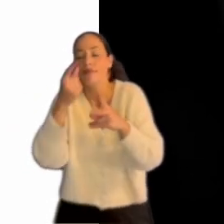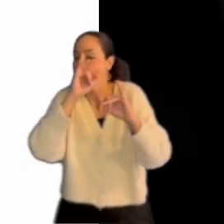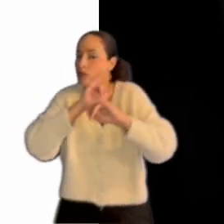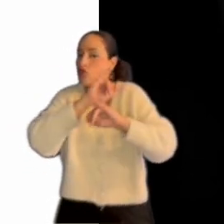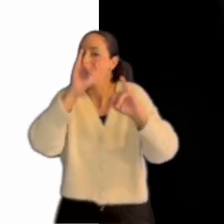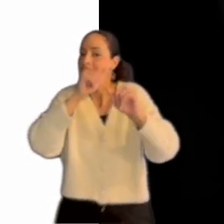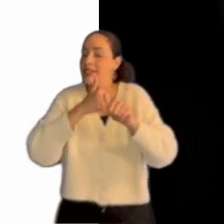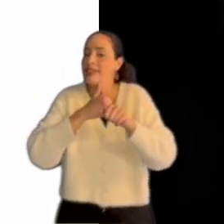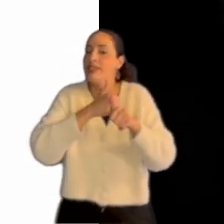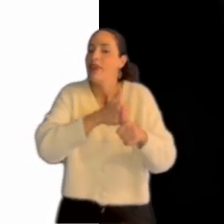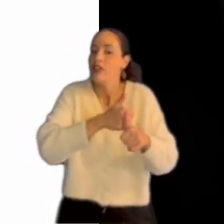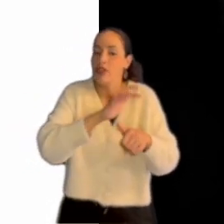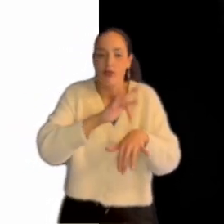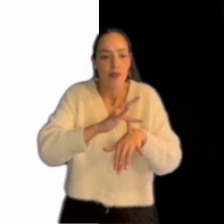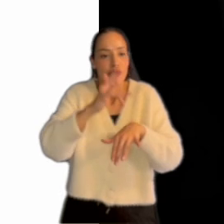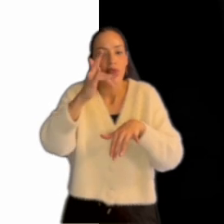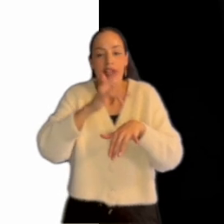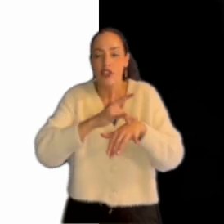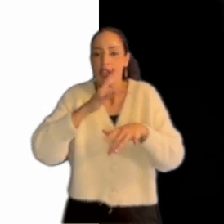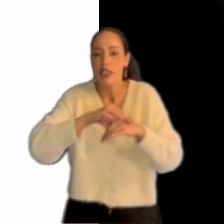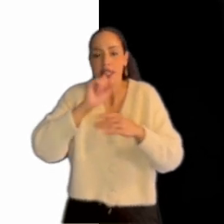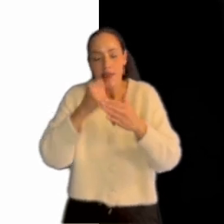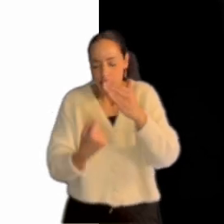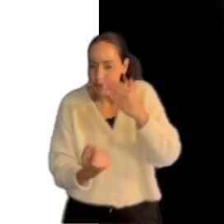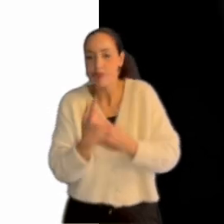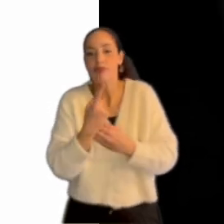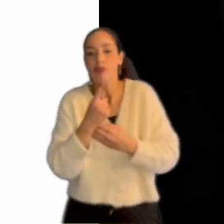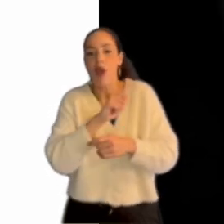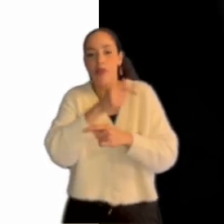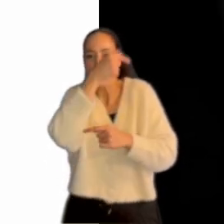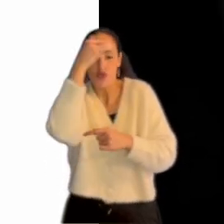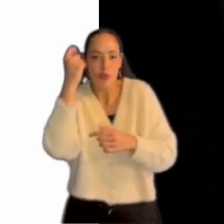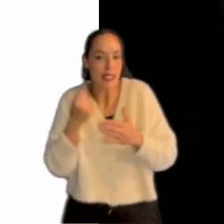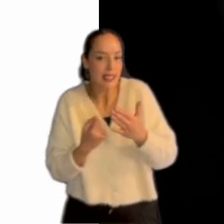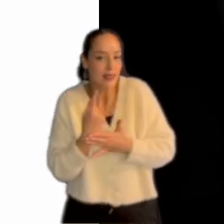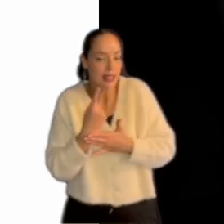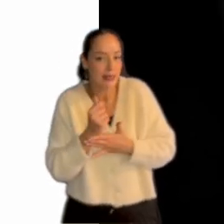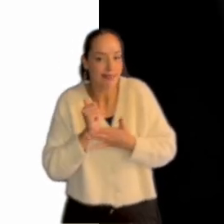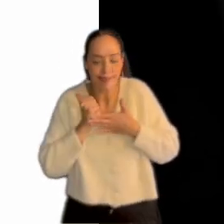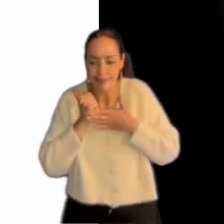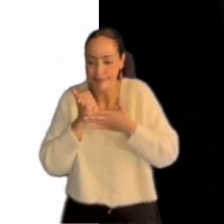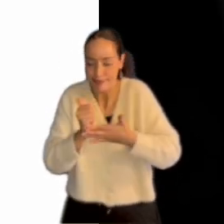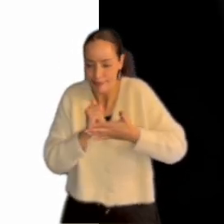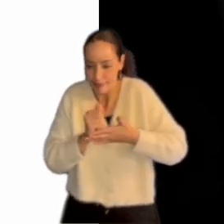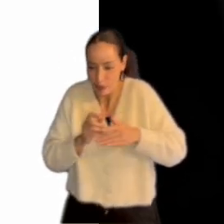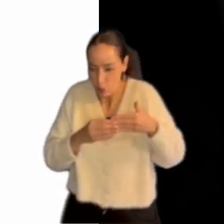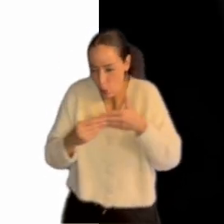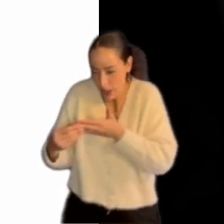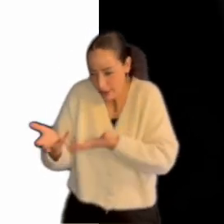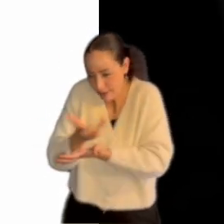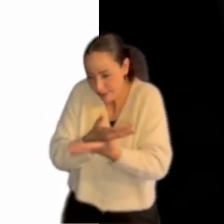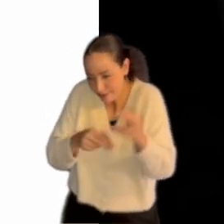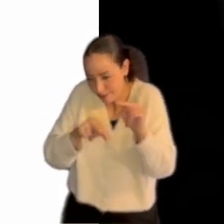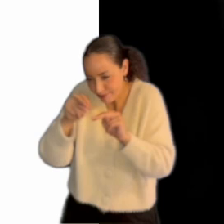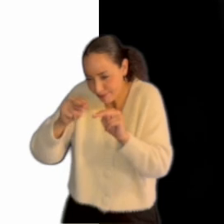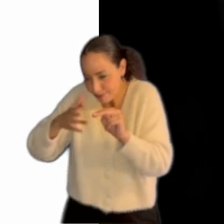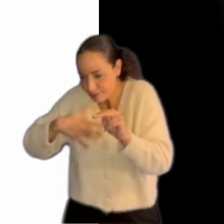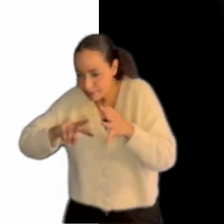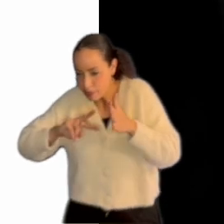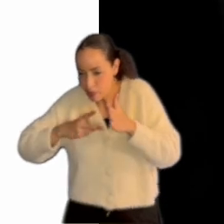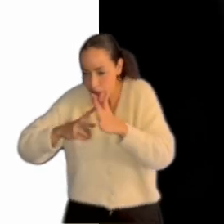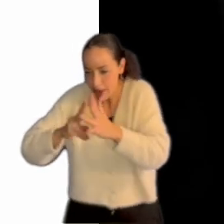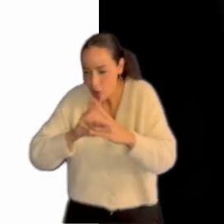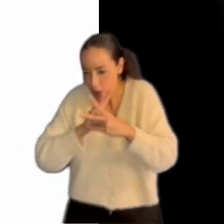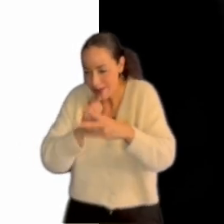needs and plan for the care and support which is needed. For others, it has provided a structure for longer term work, drawing on its flexibility